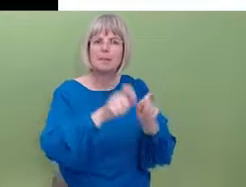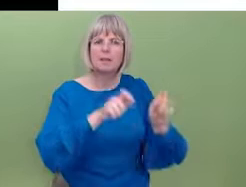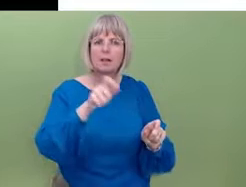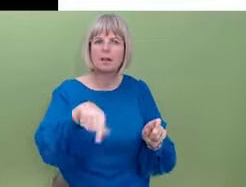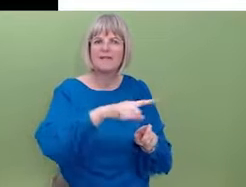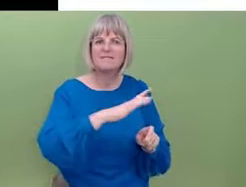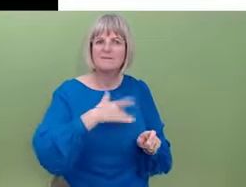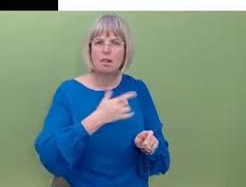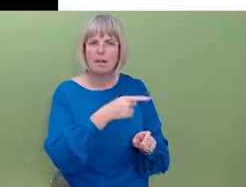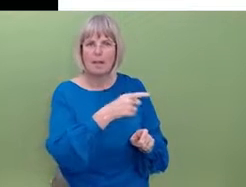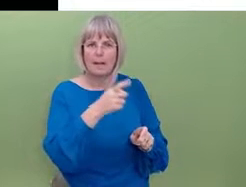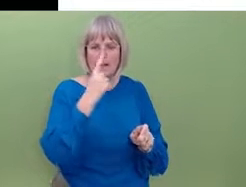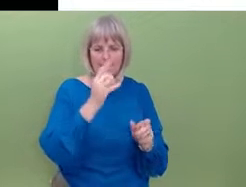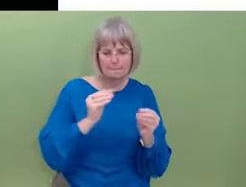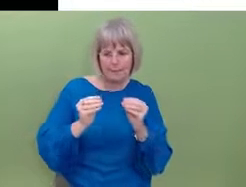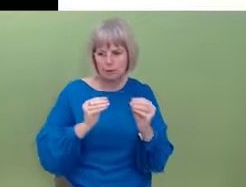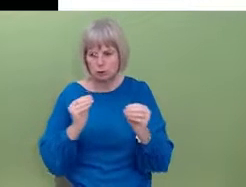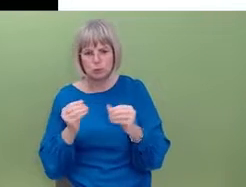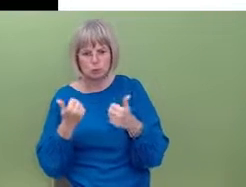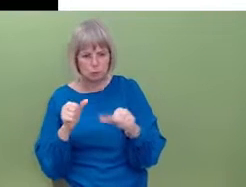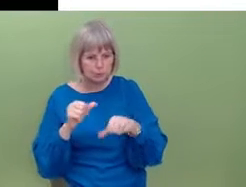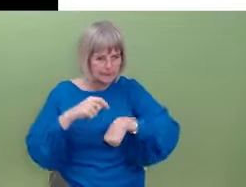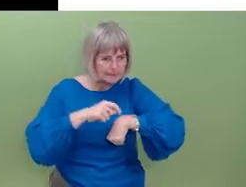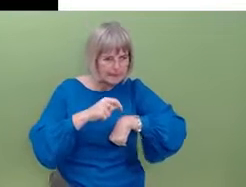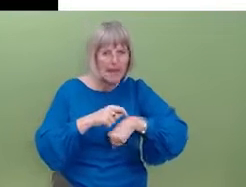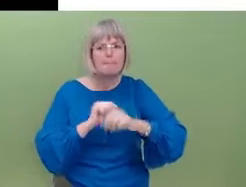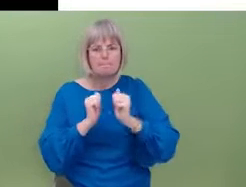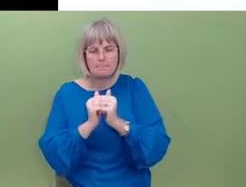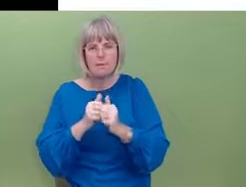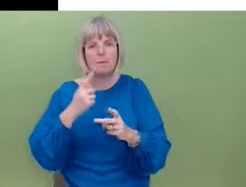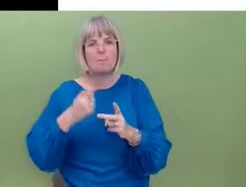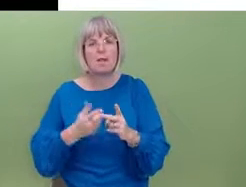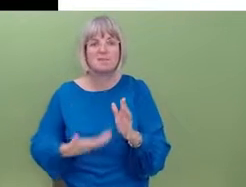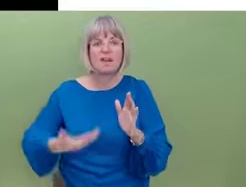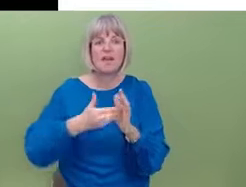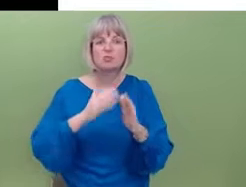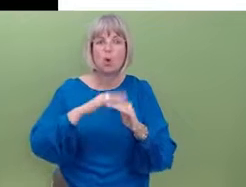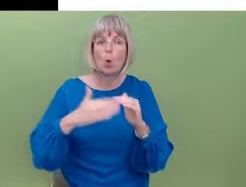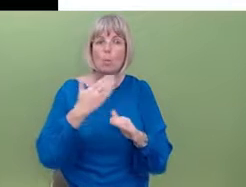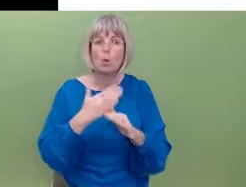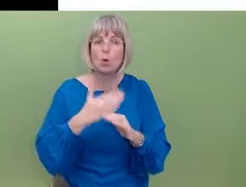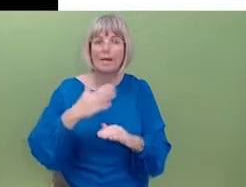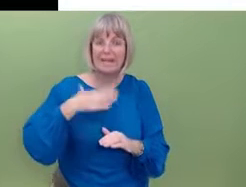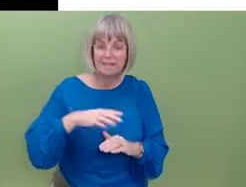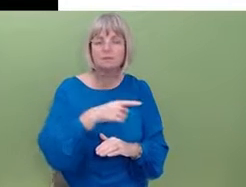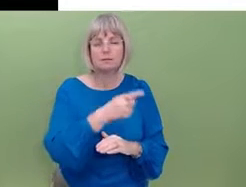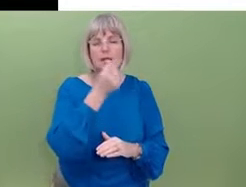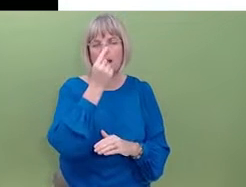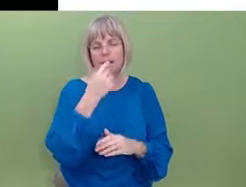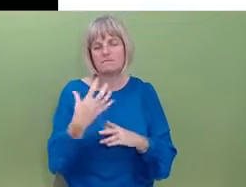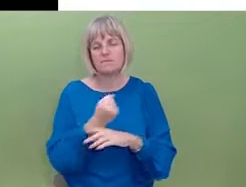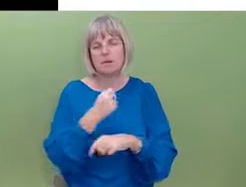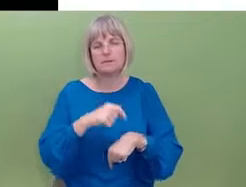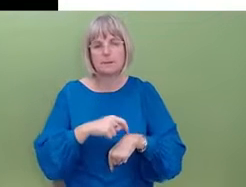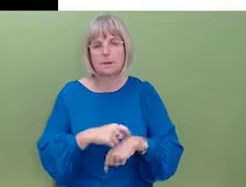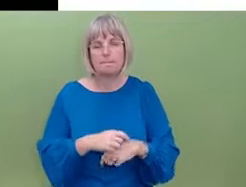the time to do this and also find the time to do the additional homework needed. We know that worksheets online